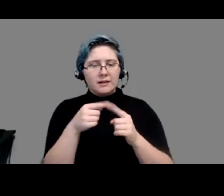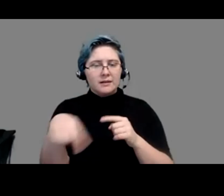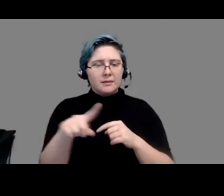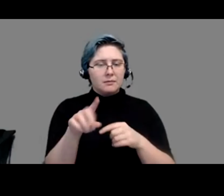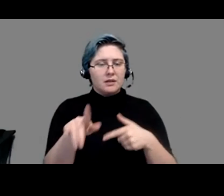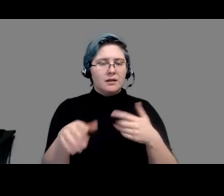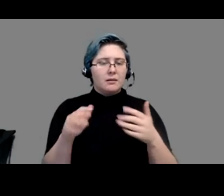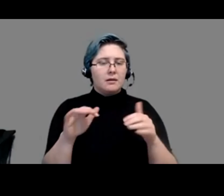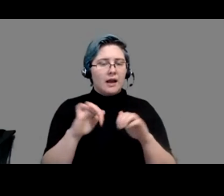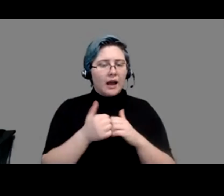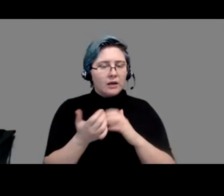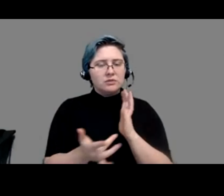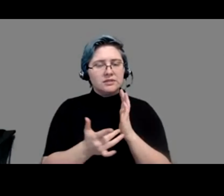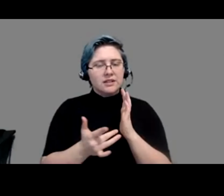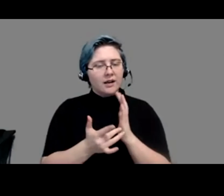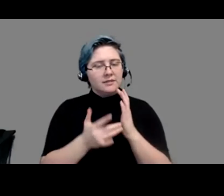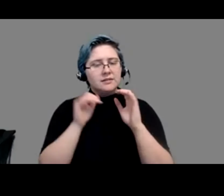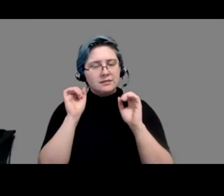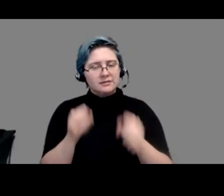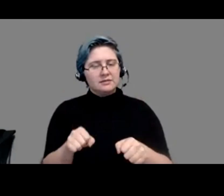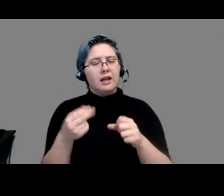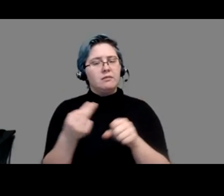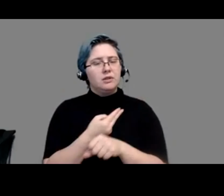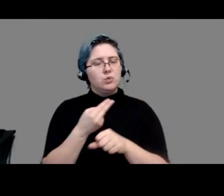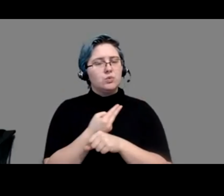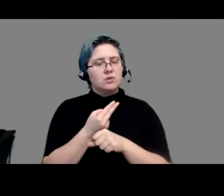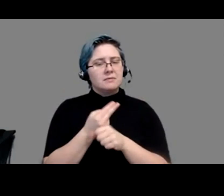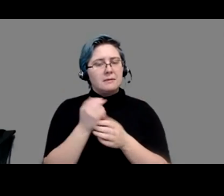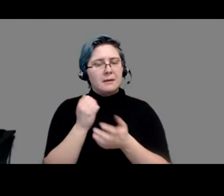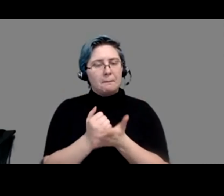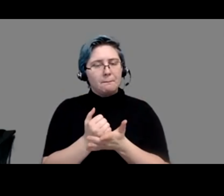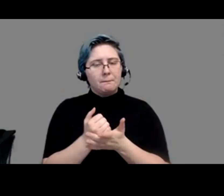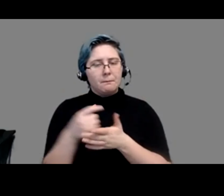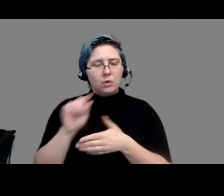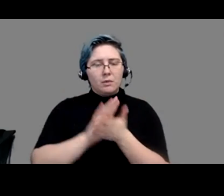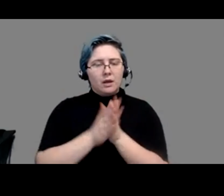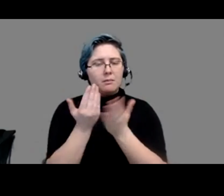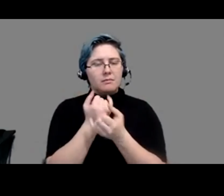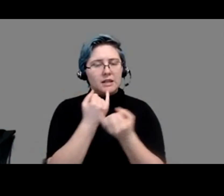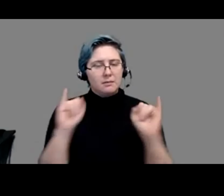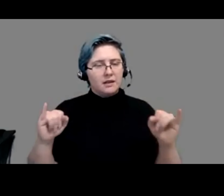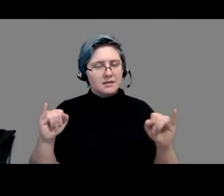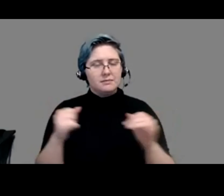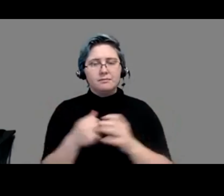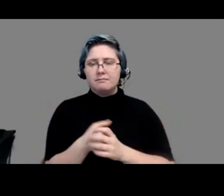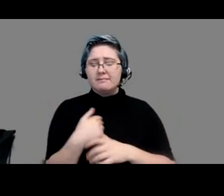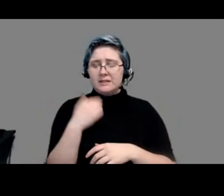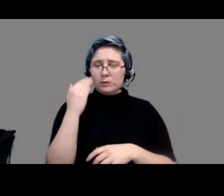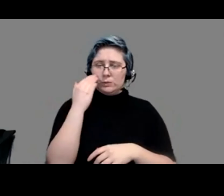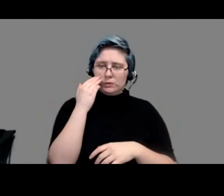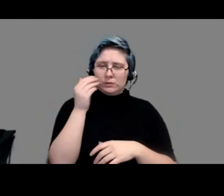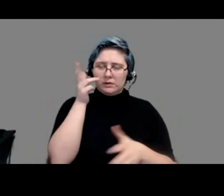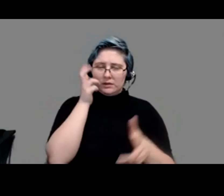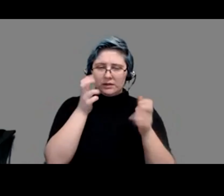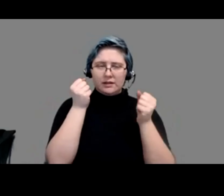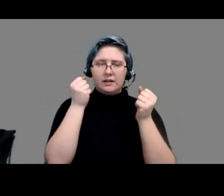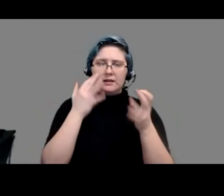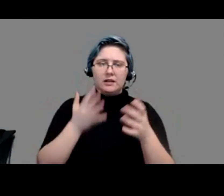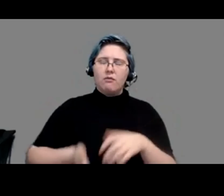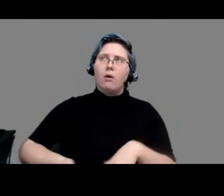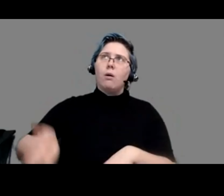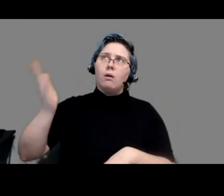how technology can be used to help you be independent. I know I hear a lot of, back in the day,